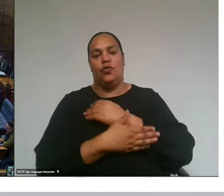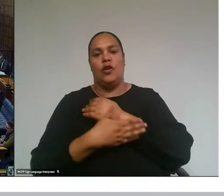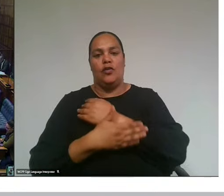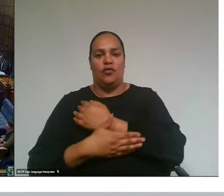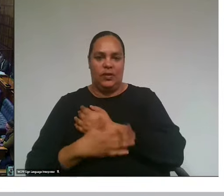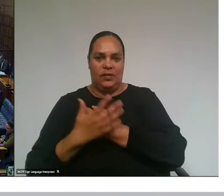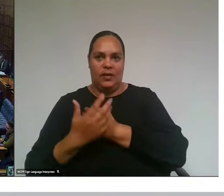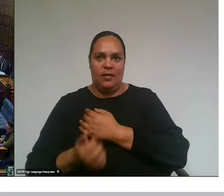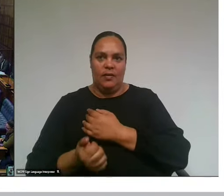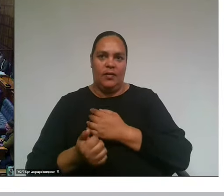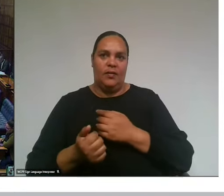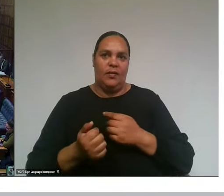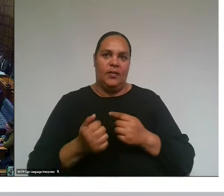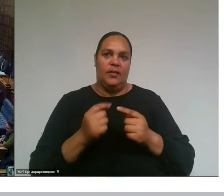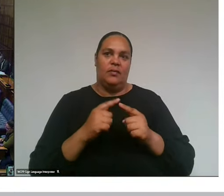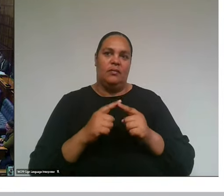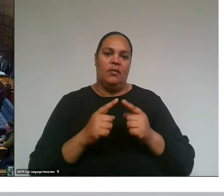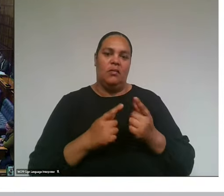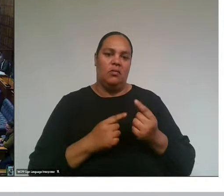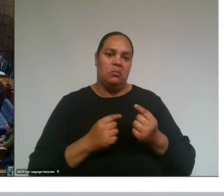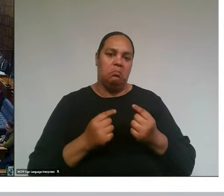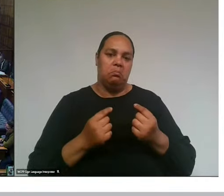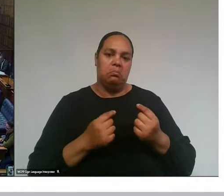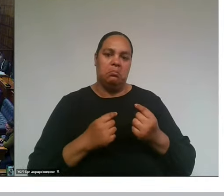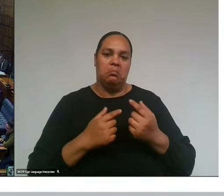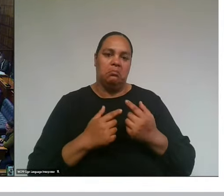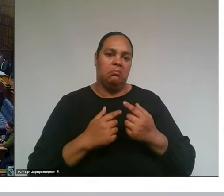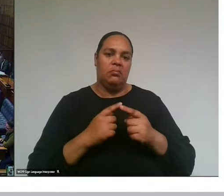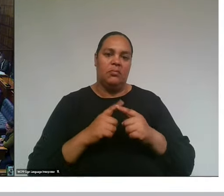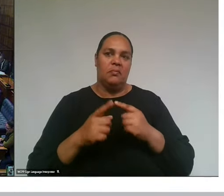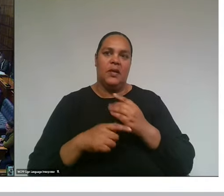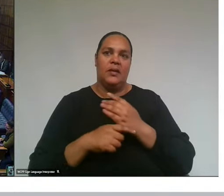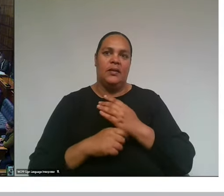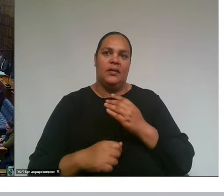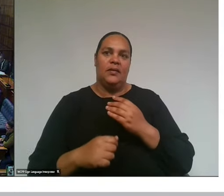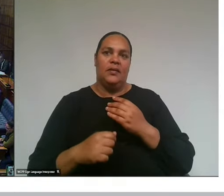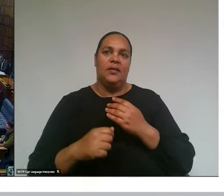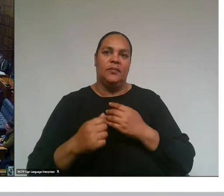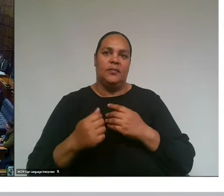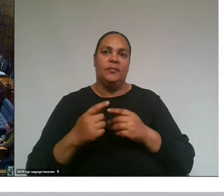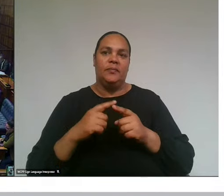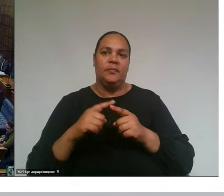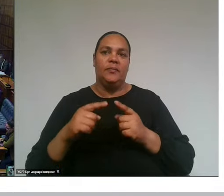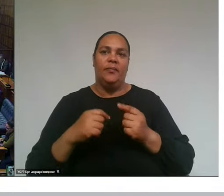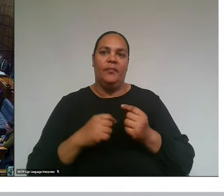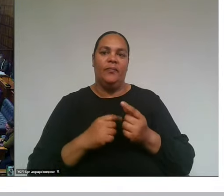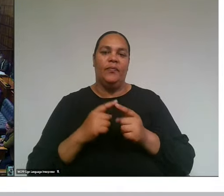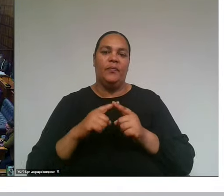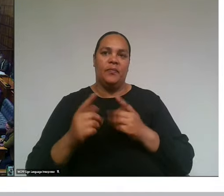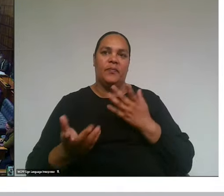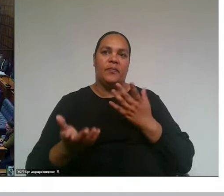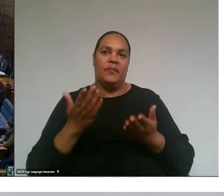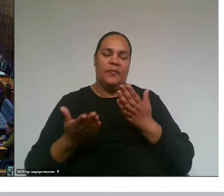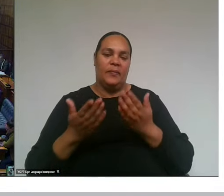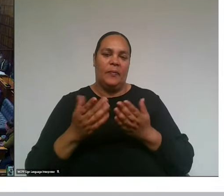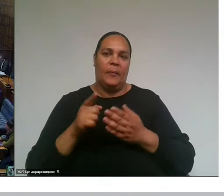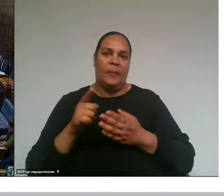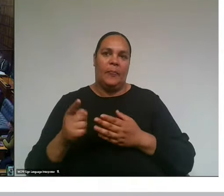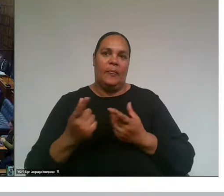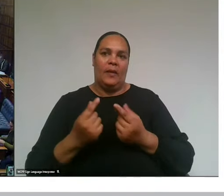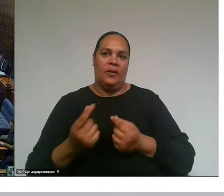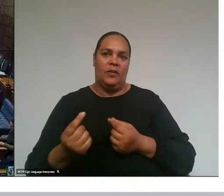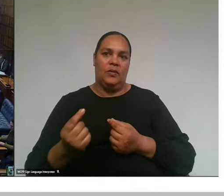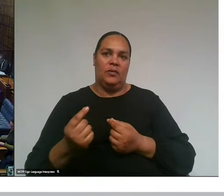countries uh you know having got tax implications and things like that so perhaps if you could just